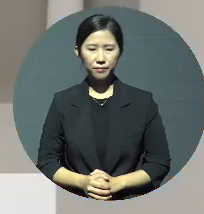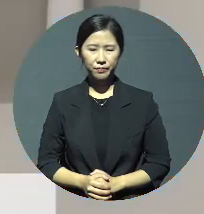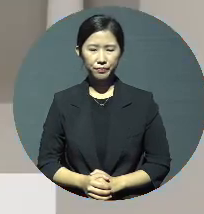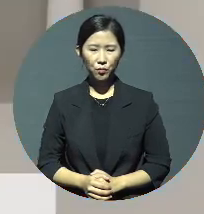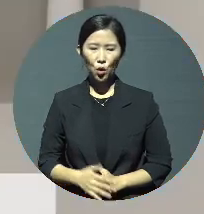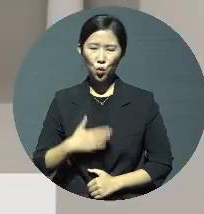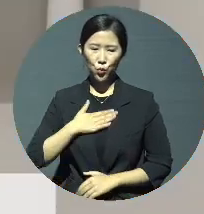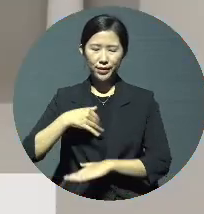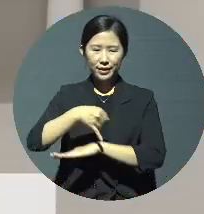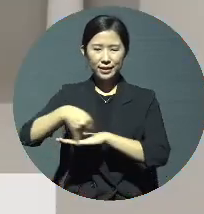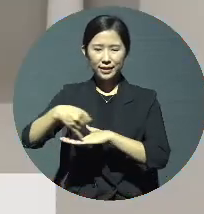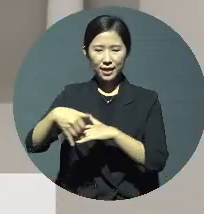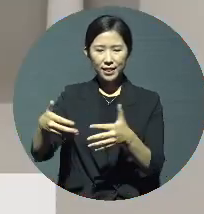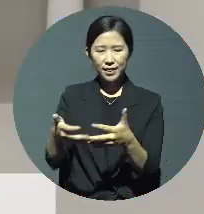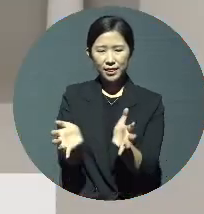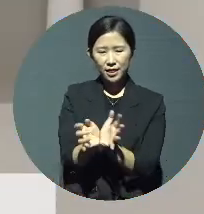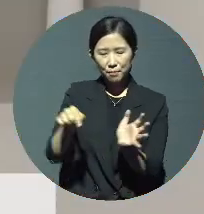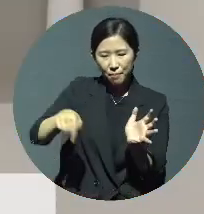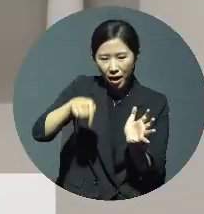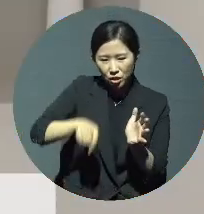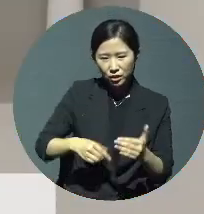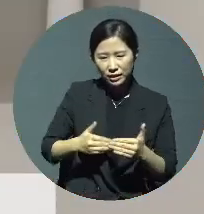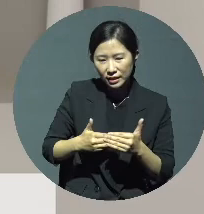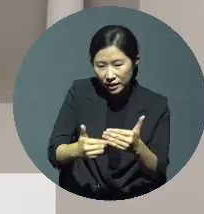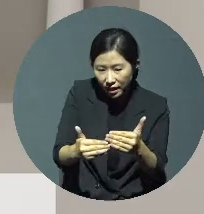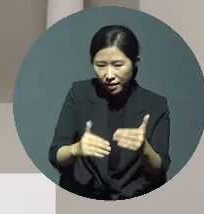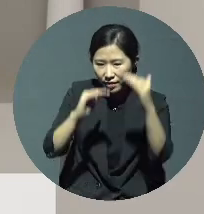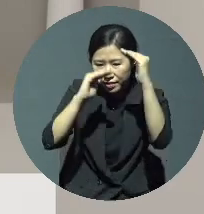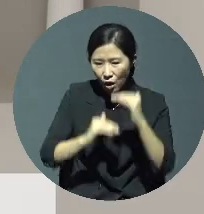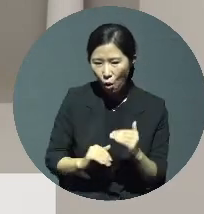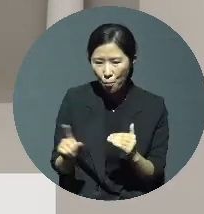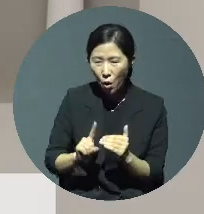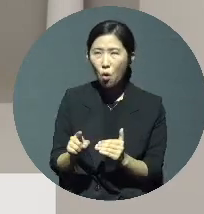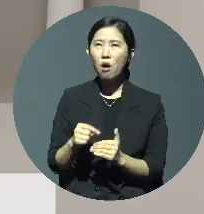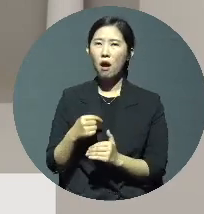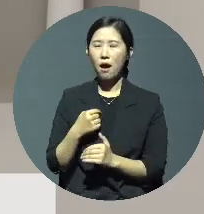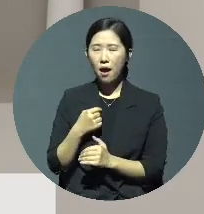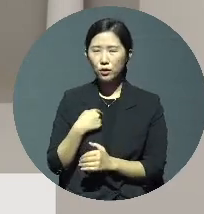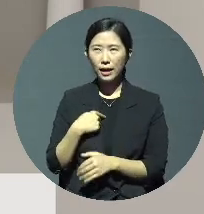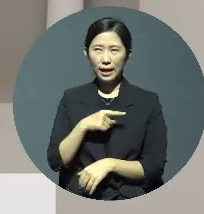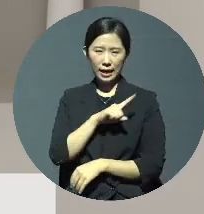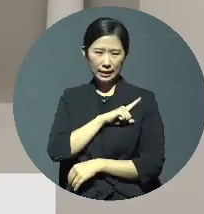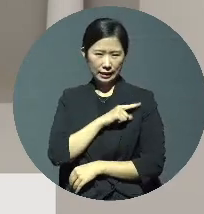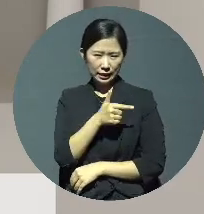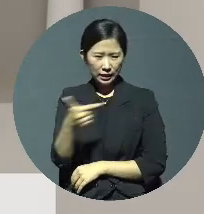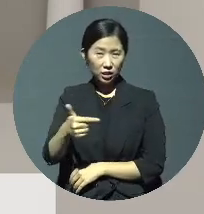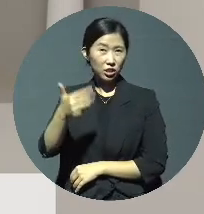A lot of our projects at Layer are very sustainably focused.